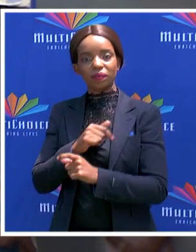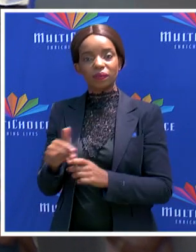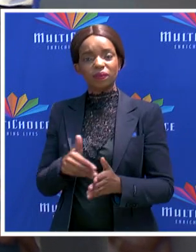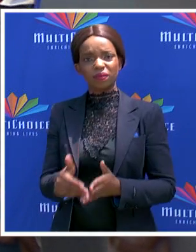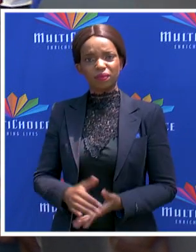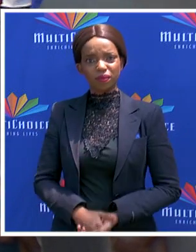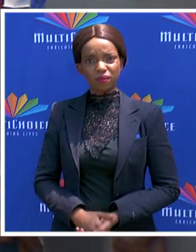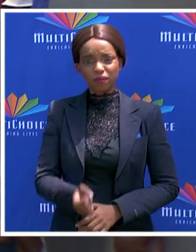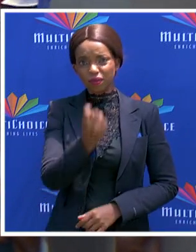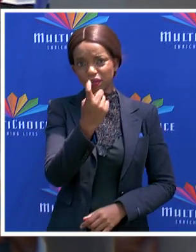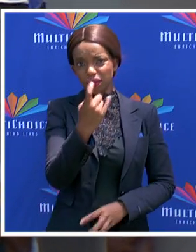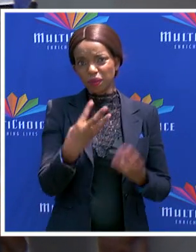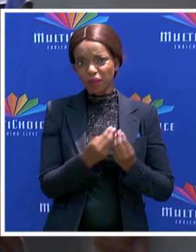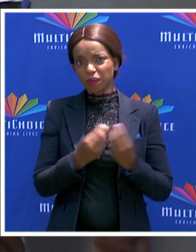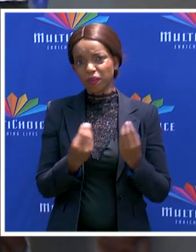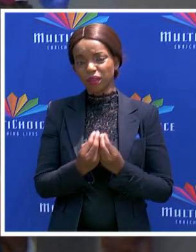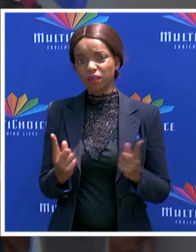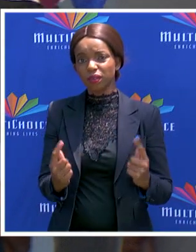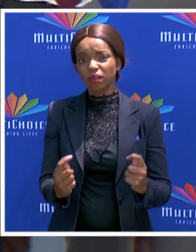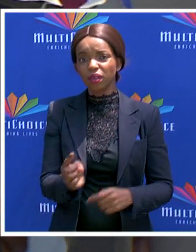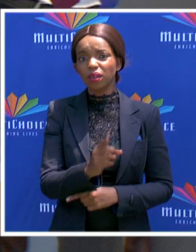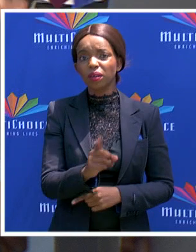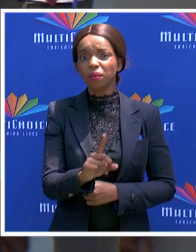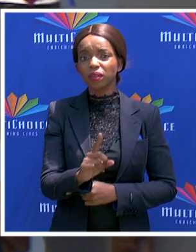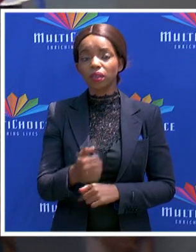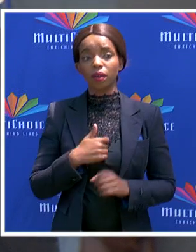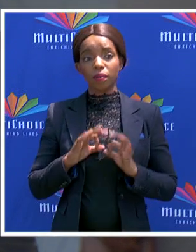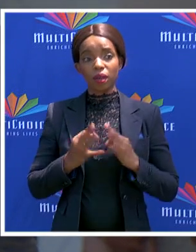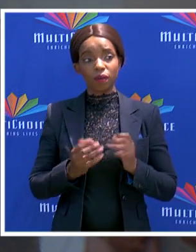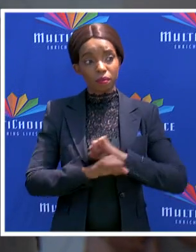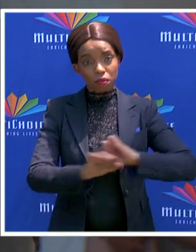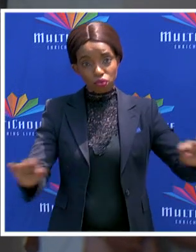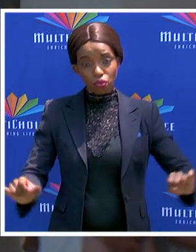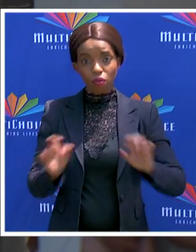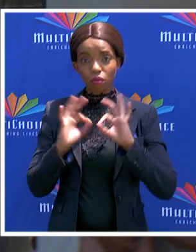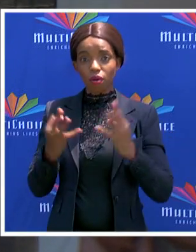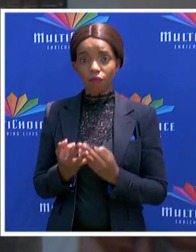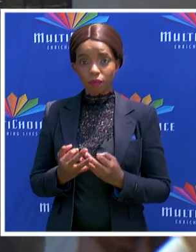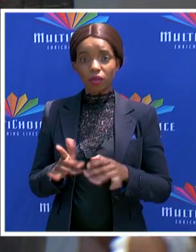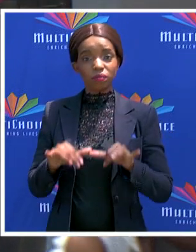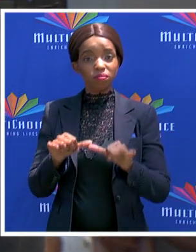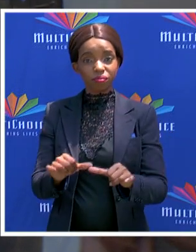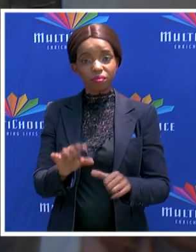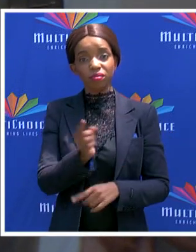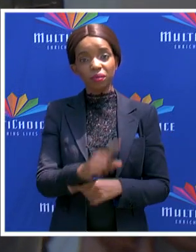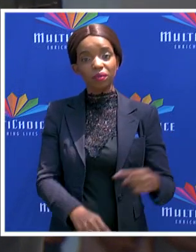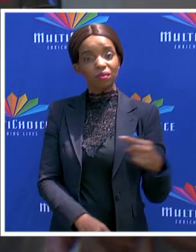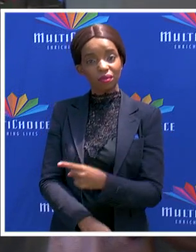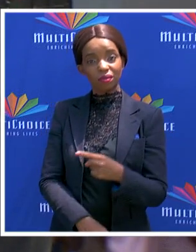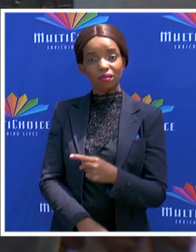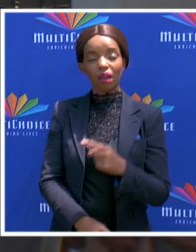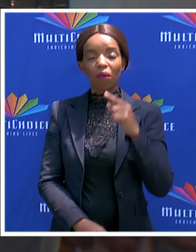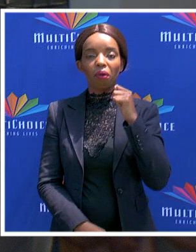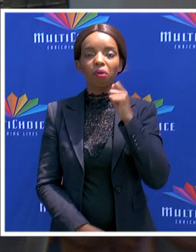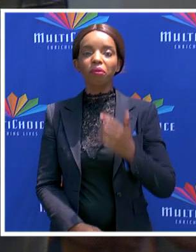But the one thing that sits in my memory and all of your memories, and I was discussing it with Karen and the guys yesterday, and you know, the one